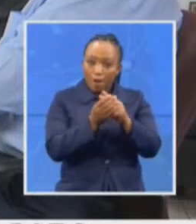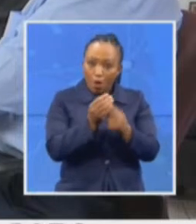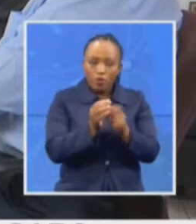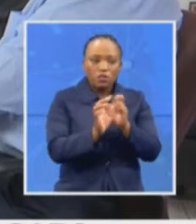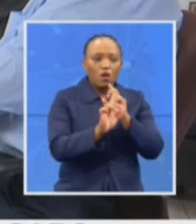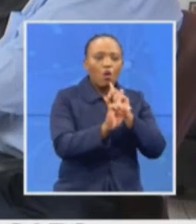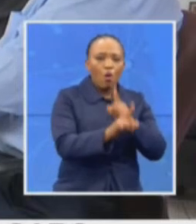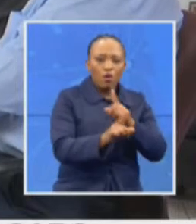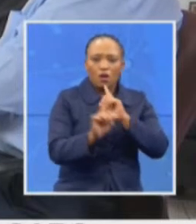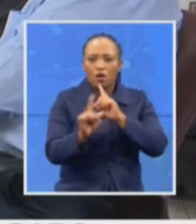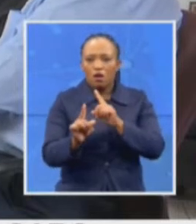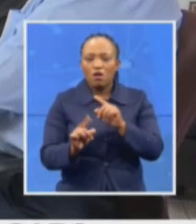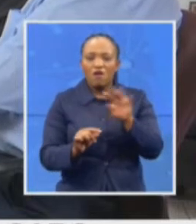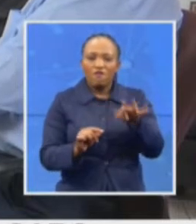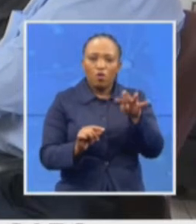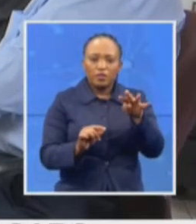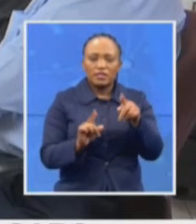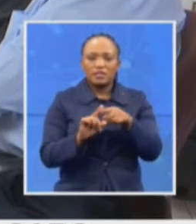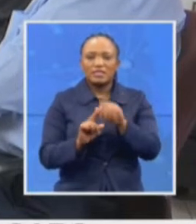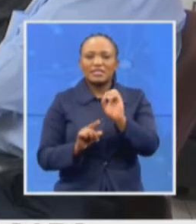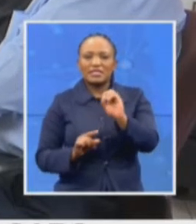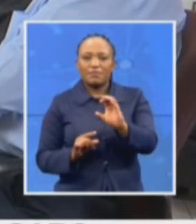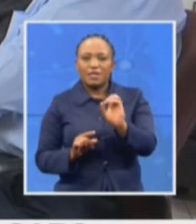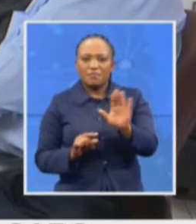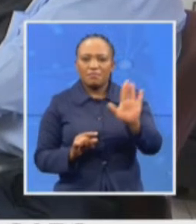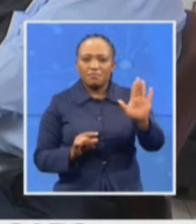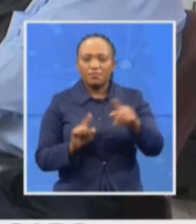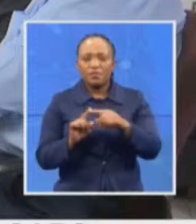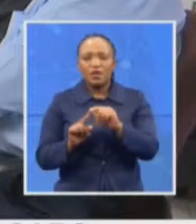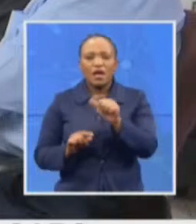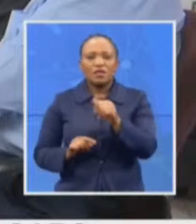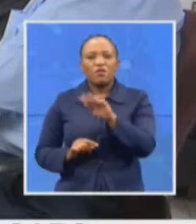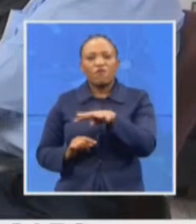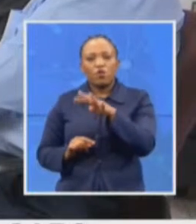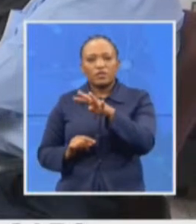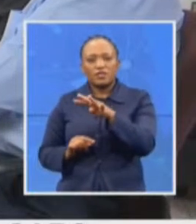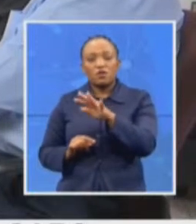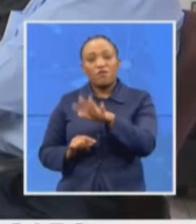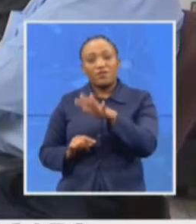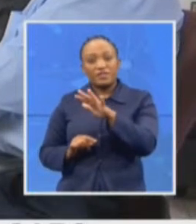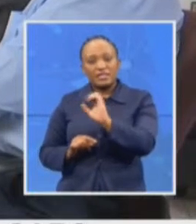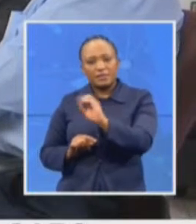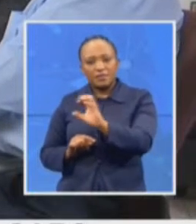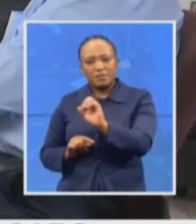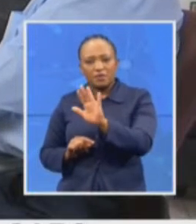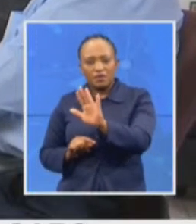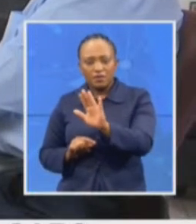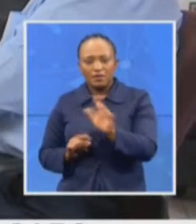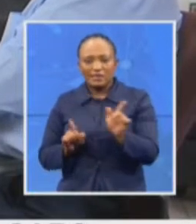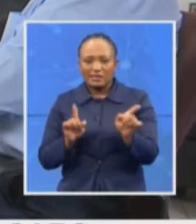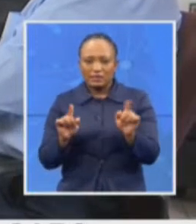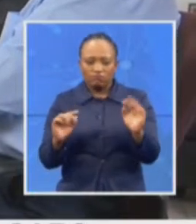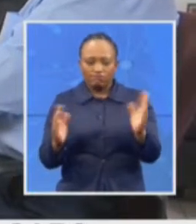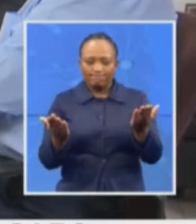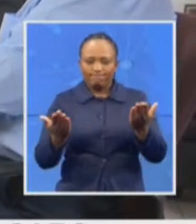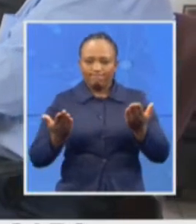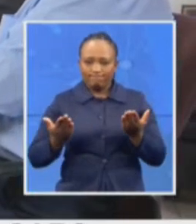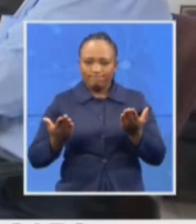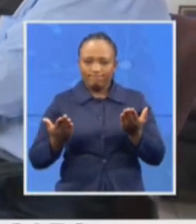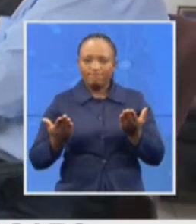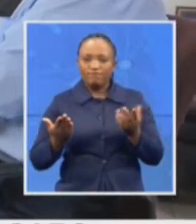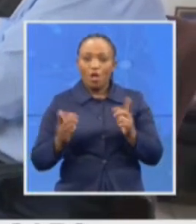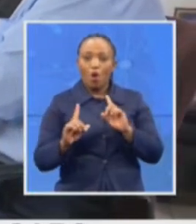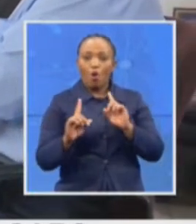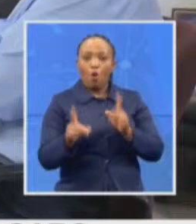then the other one on the 15th of September. It seems to me that the later one of